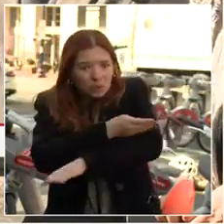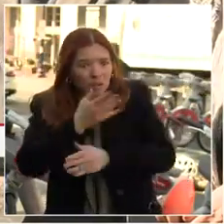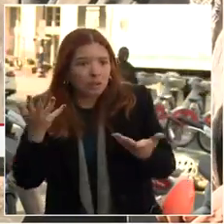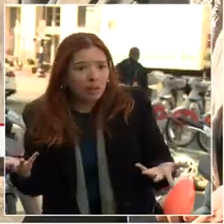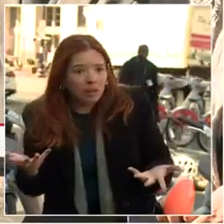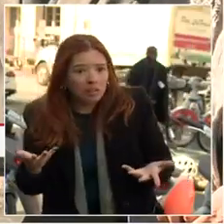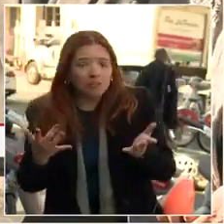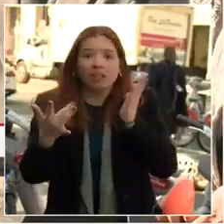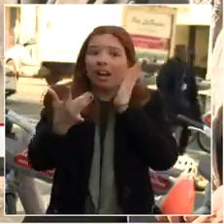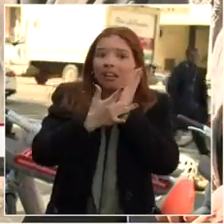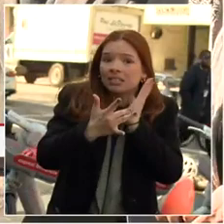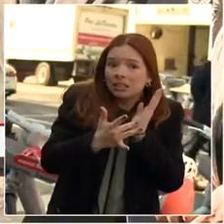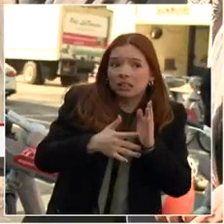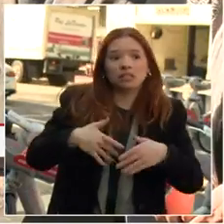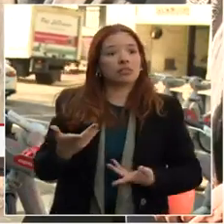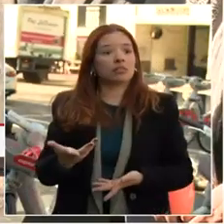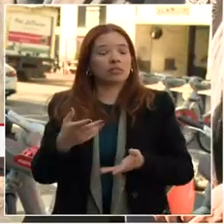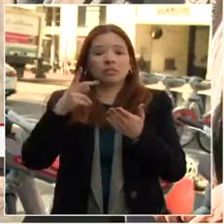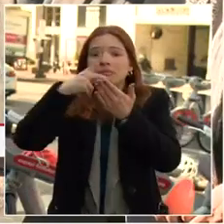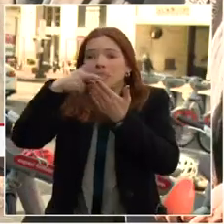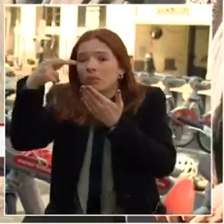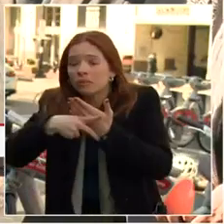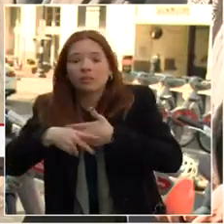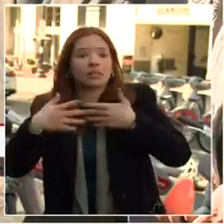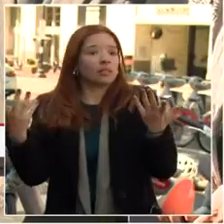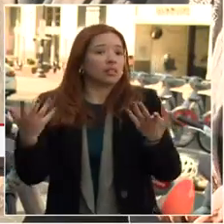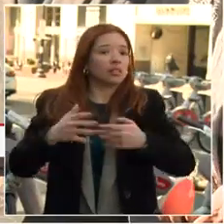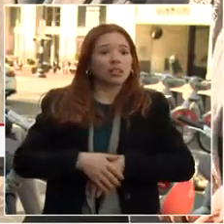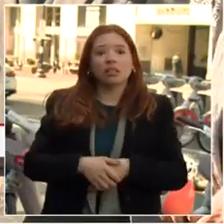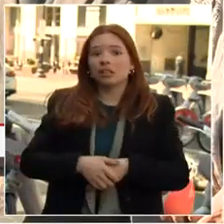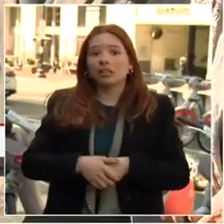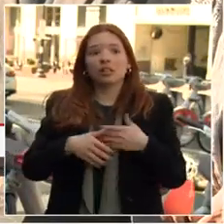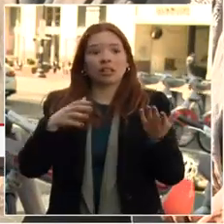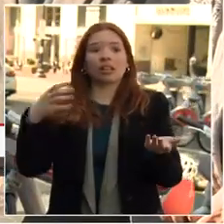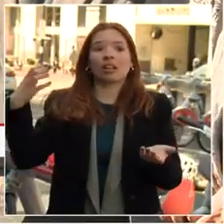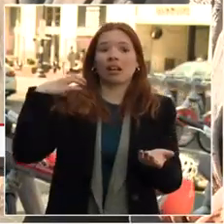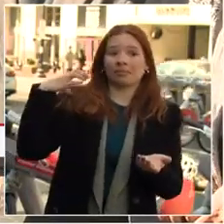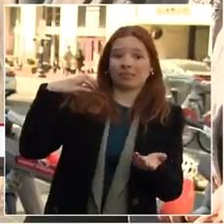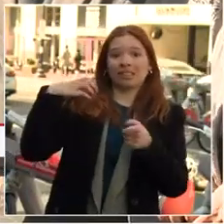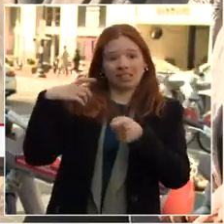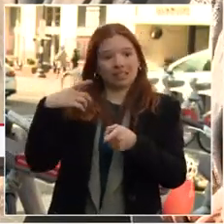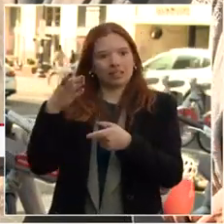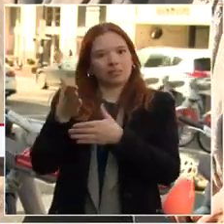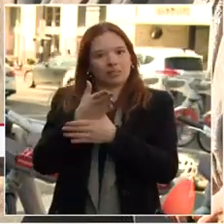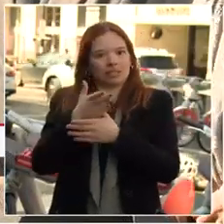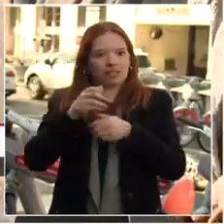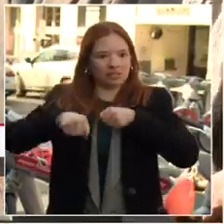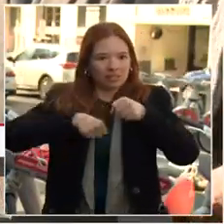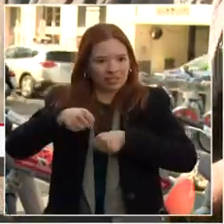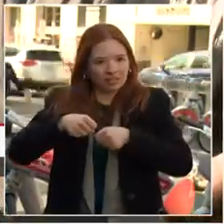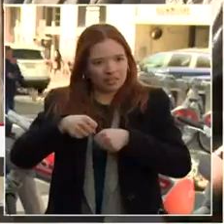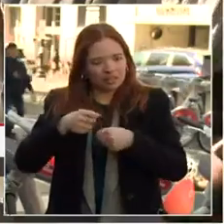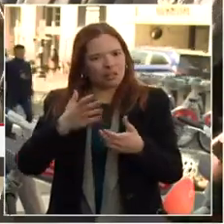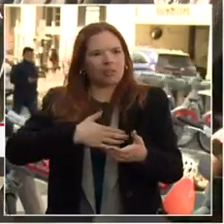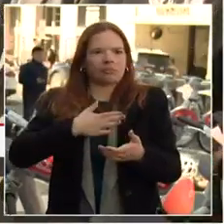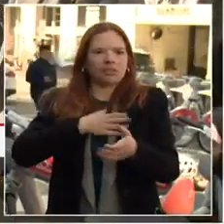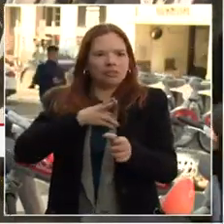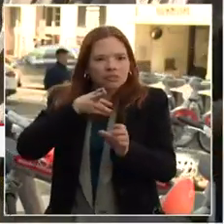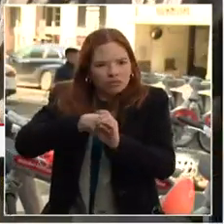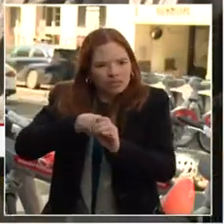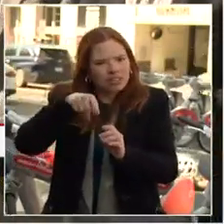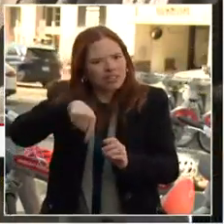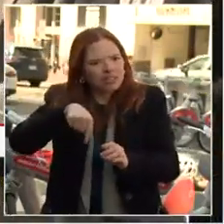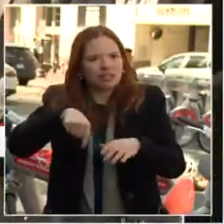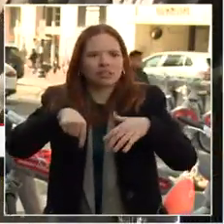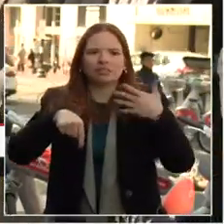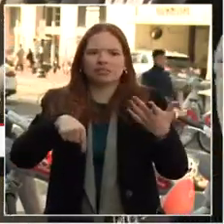new projects or programs like Capital Bike Share. So we really appreciate the opportunity to participate, and it's such a wonderful community